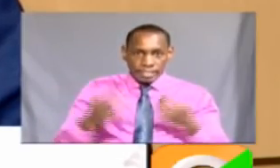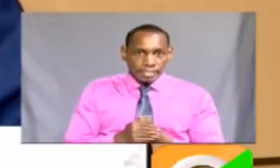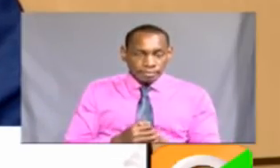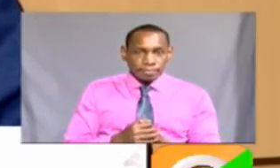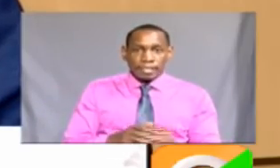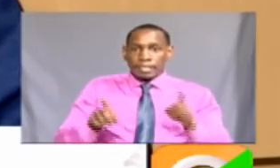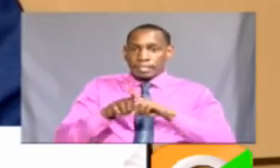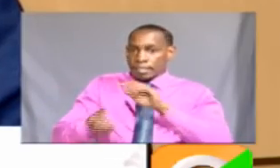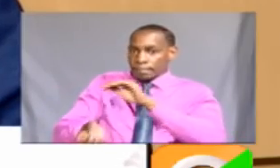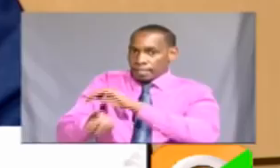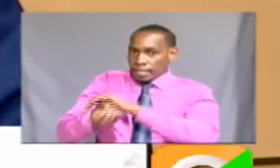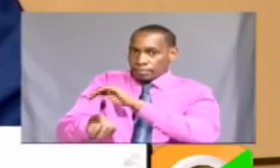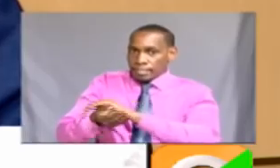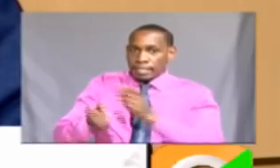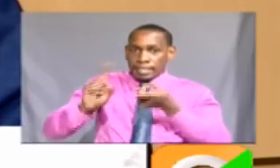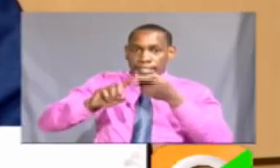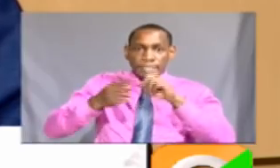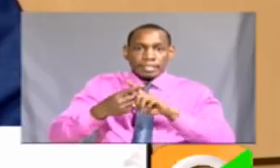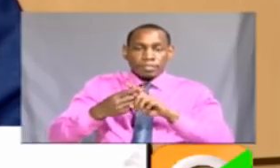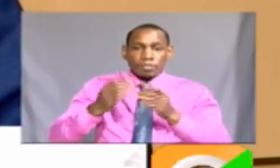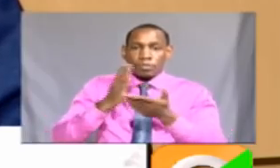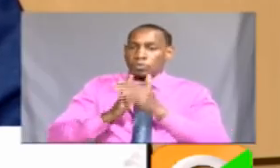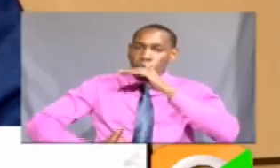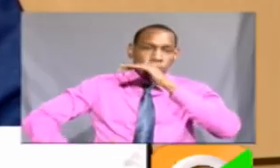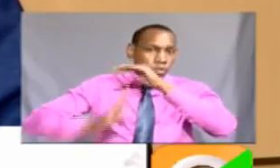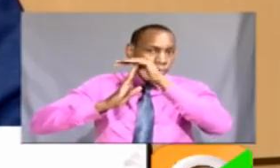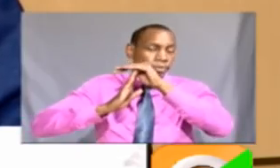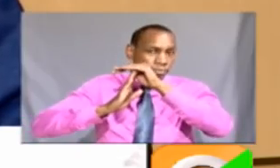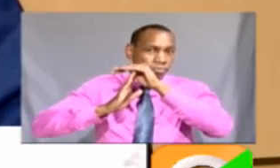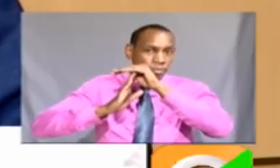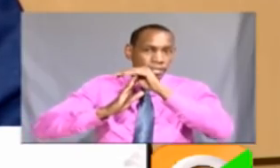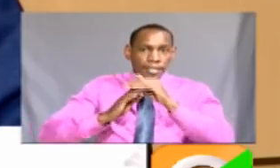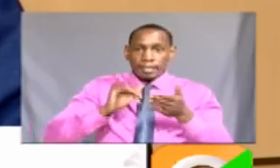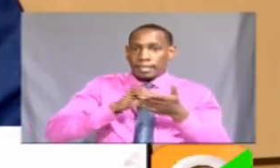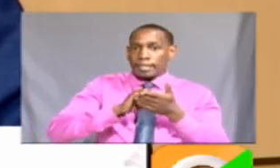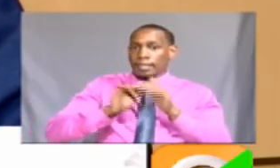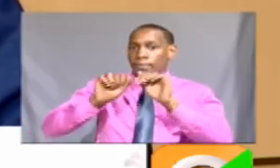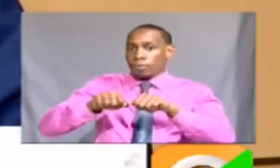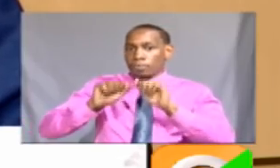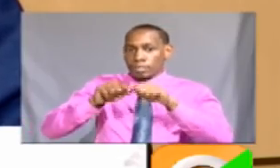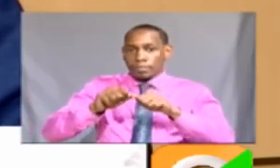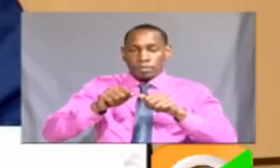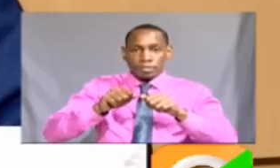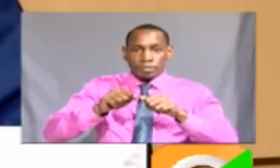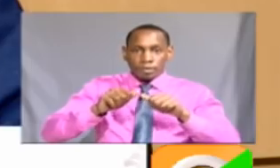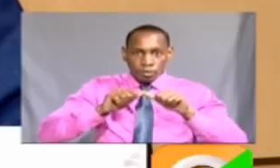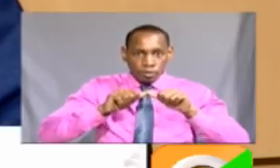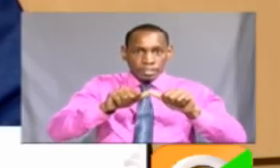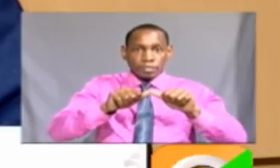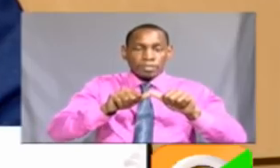the definition there, the standards are very, very high. So it's something that we could have looked at the